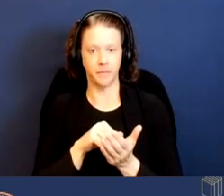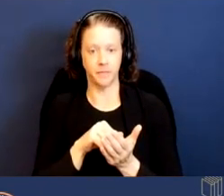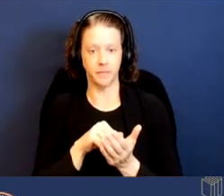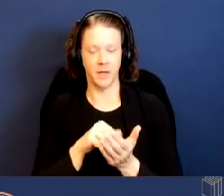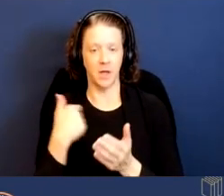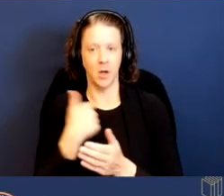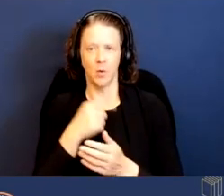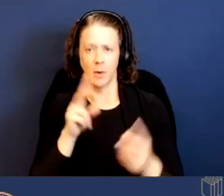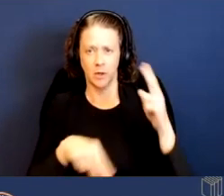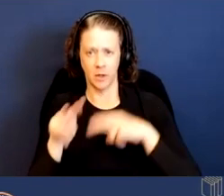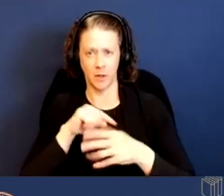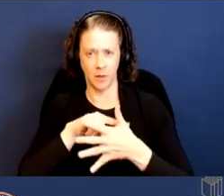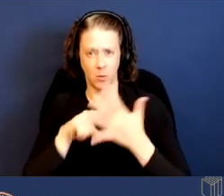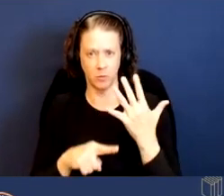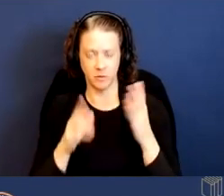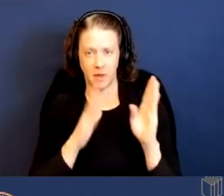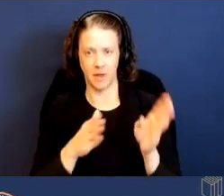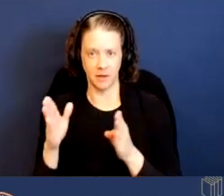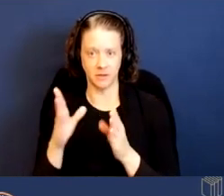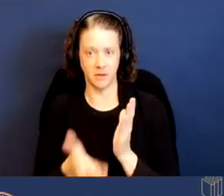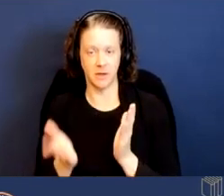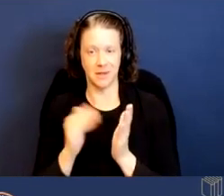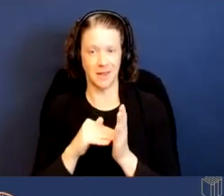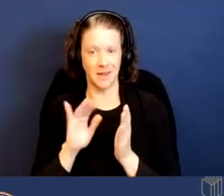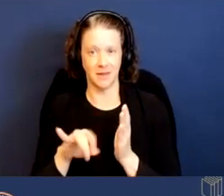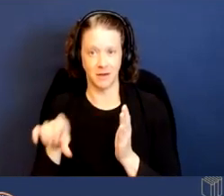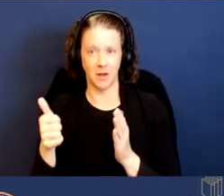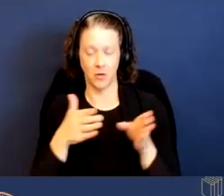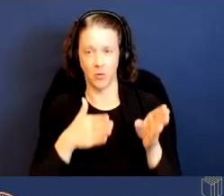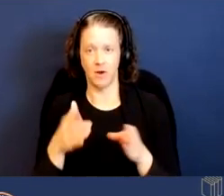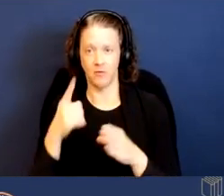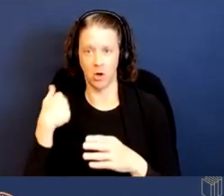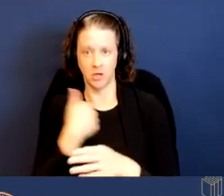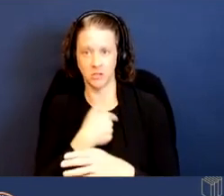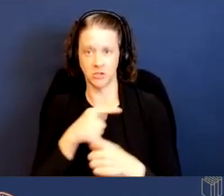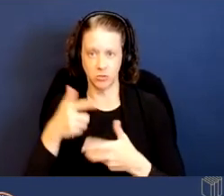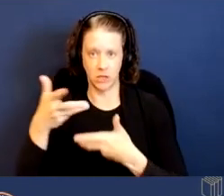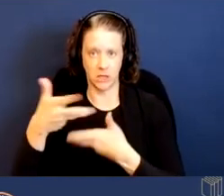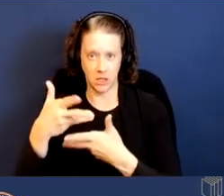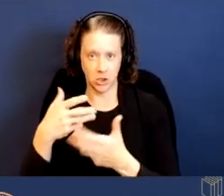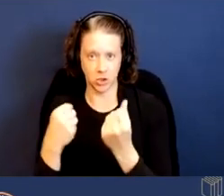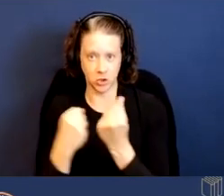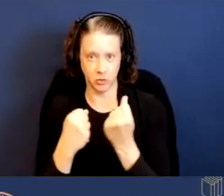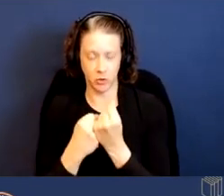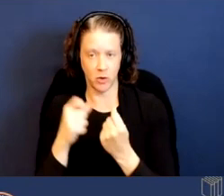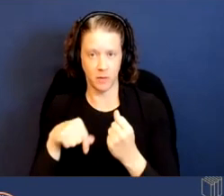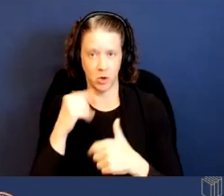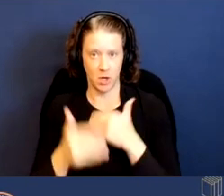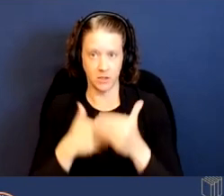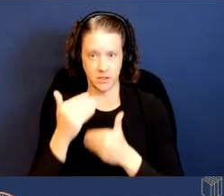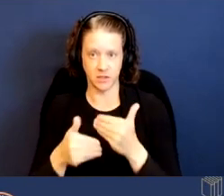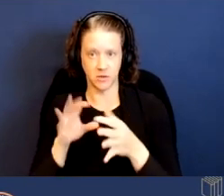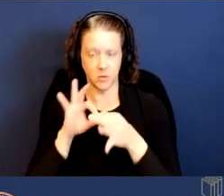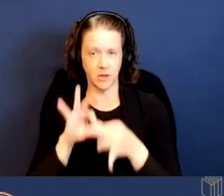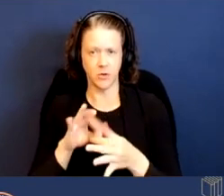looking at those plans. And again, it's another way for us to engage and support the process in terms of, what does